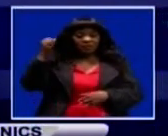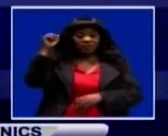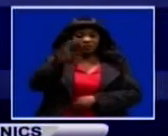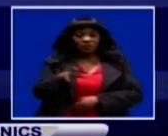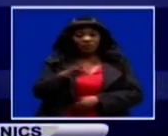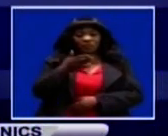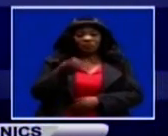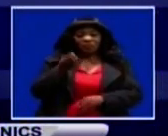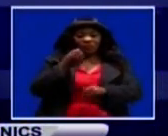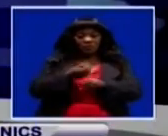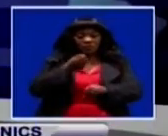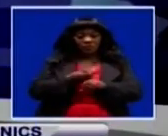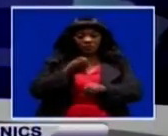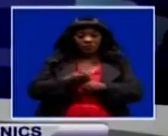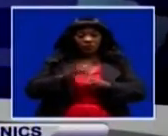pitch.